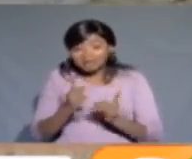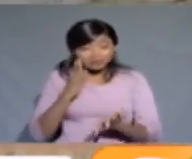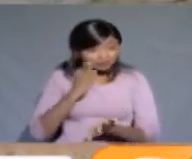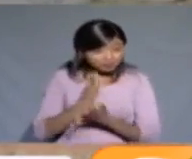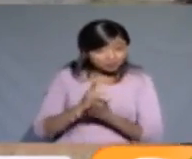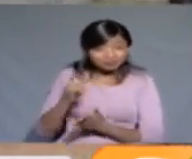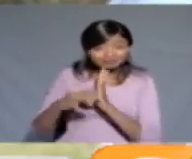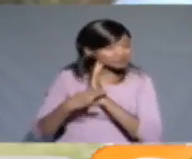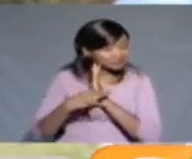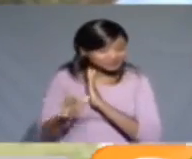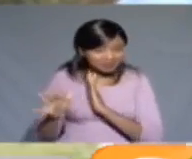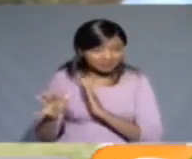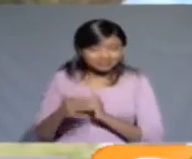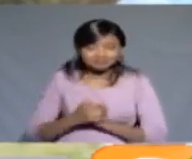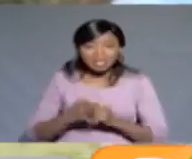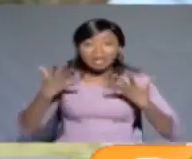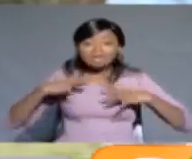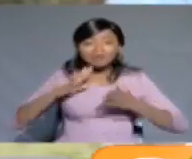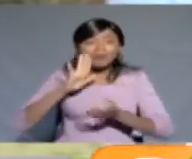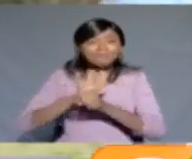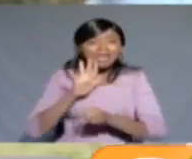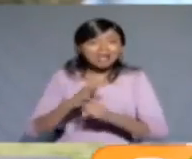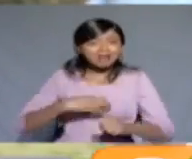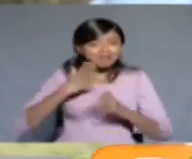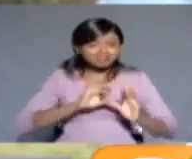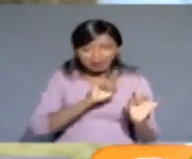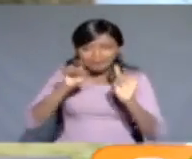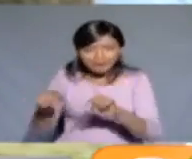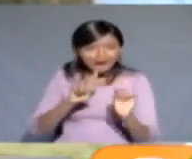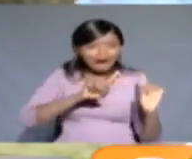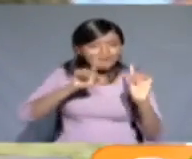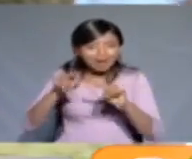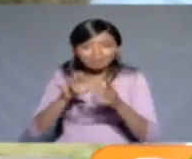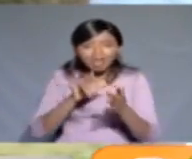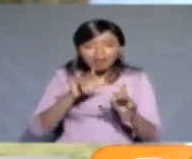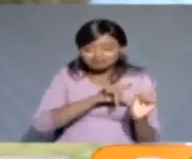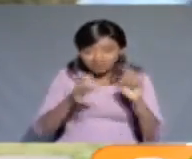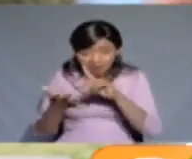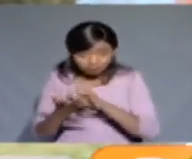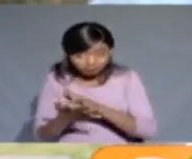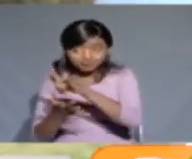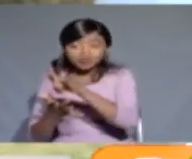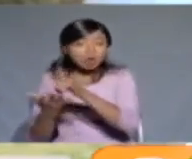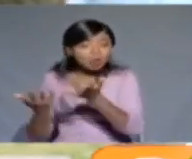its popularity. Wageni wengi wanakuja hapa kwenda Tanzania, wengine